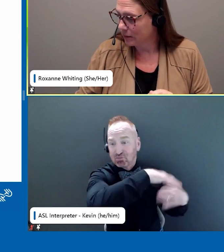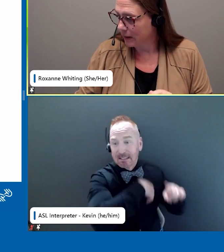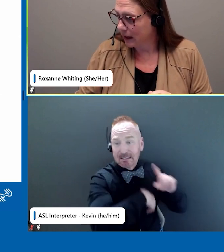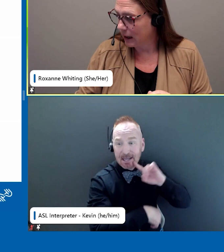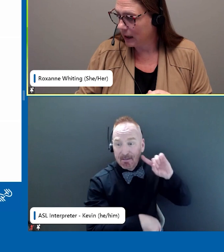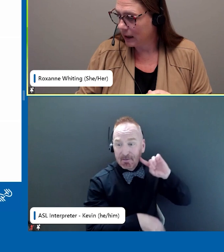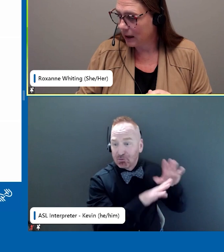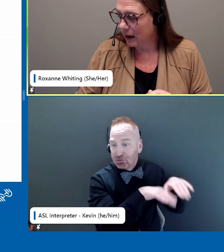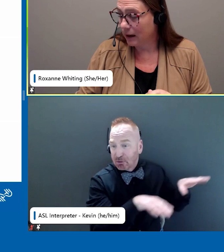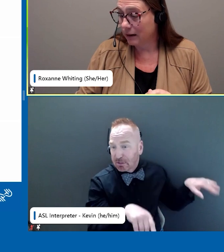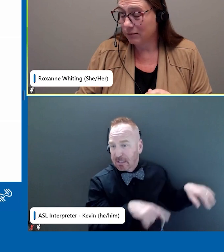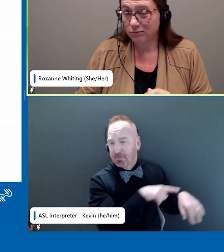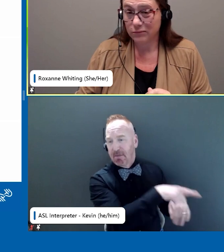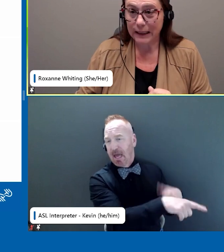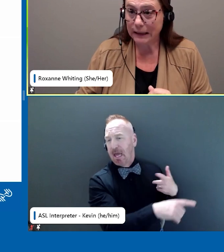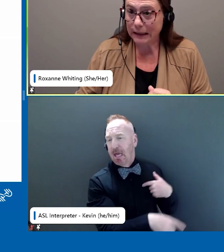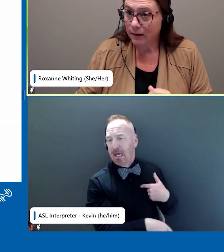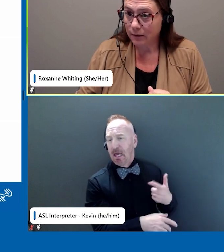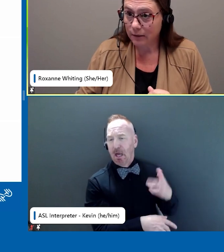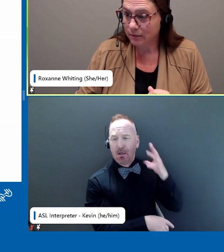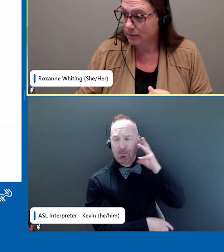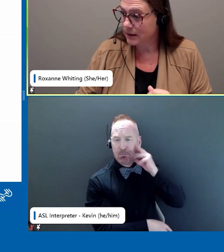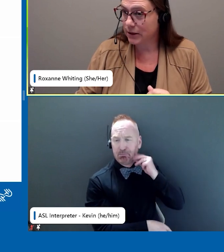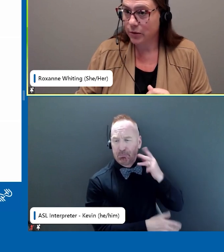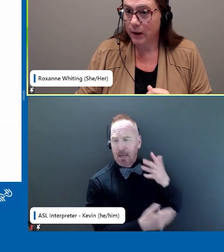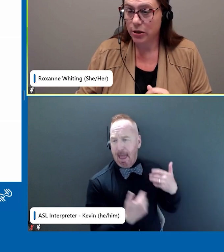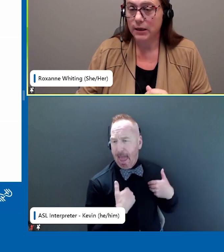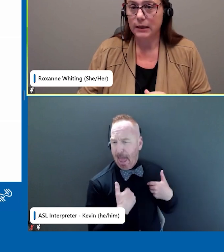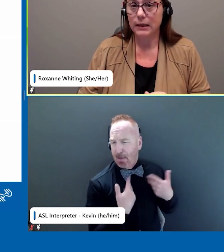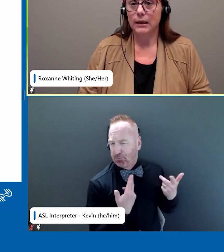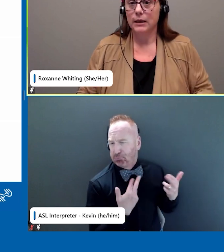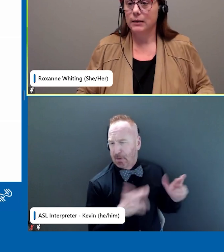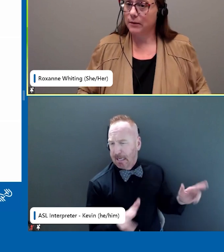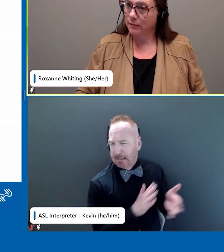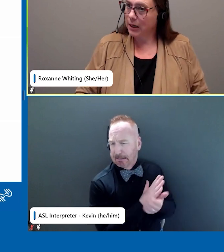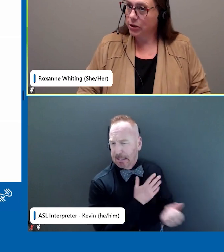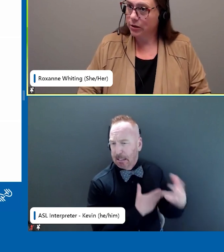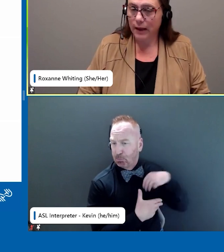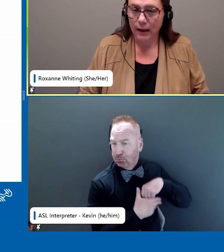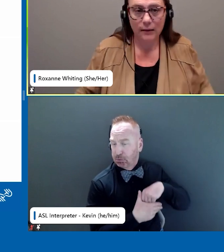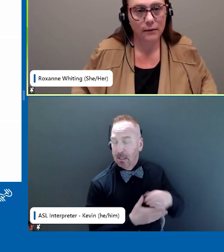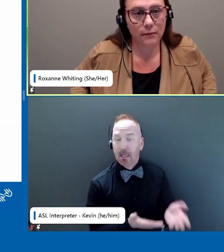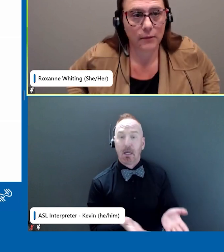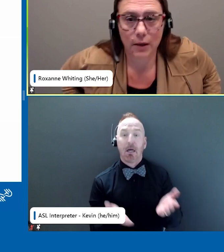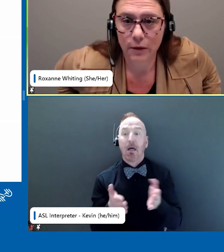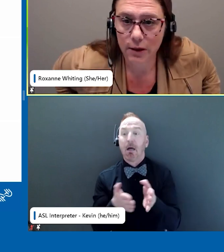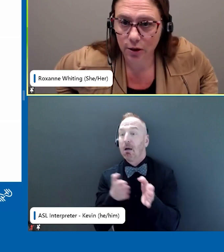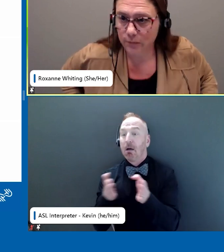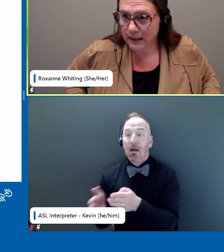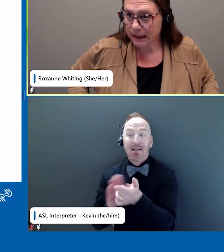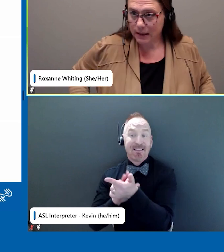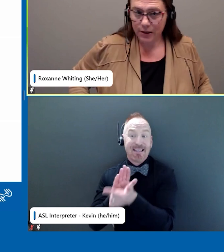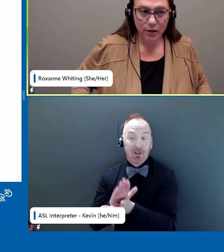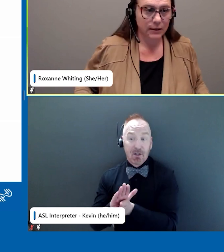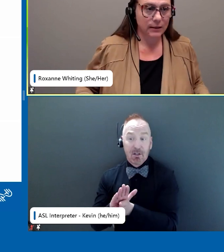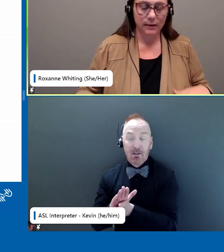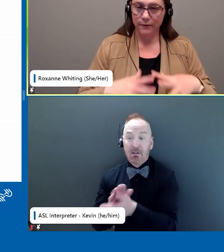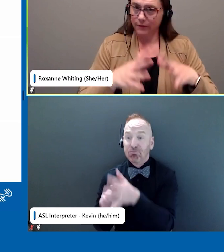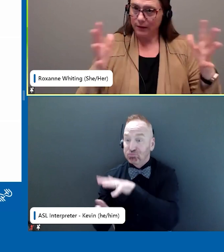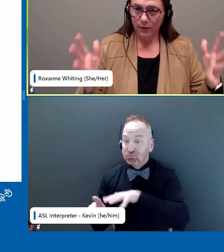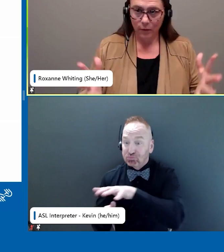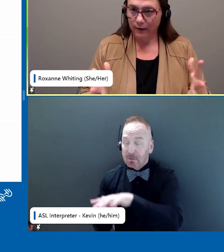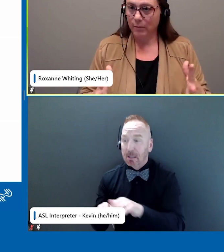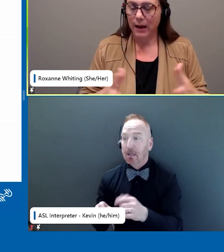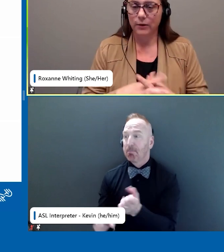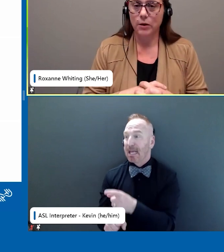It could be in a legal situation to make sure that the terms and conditions